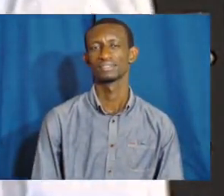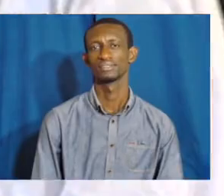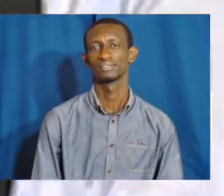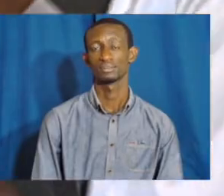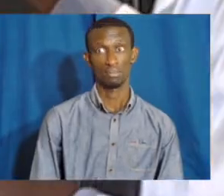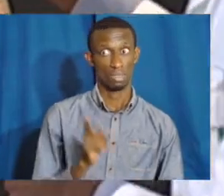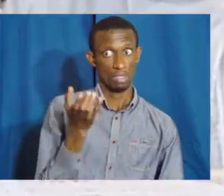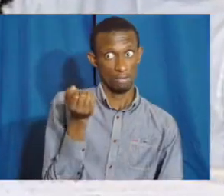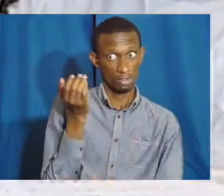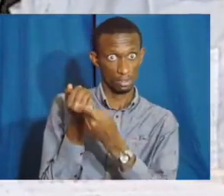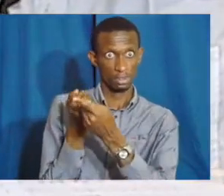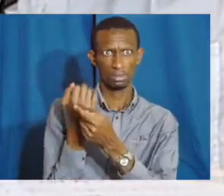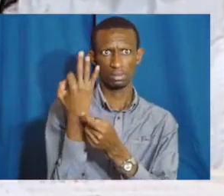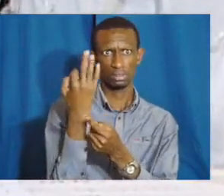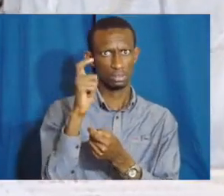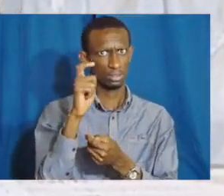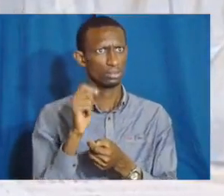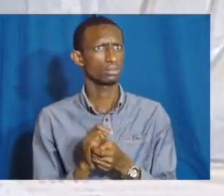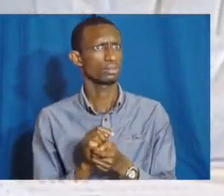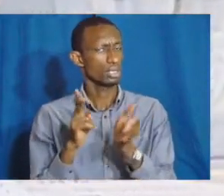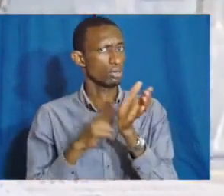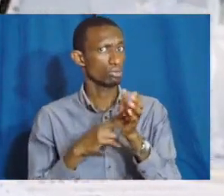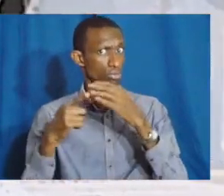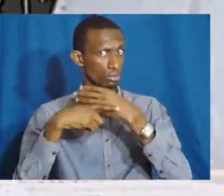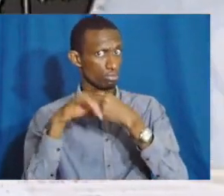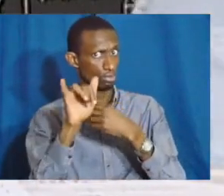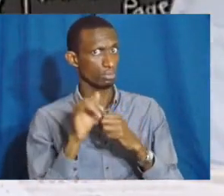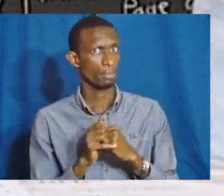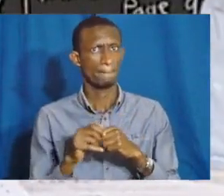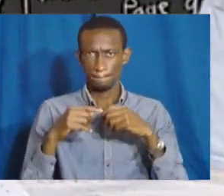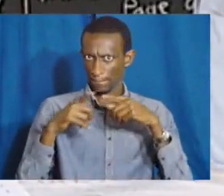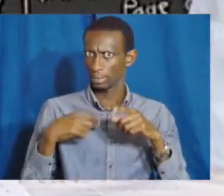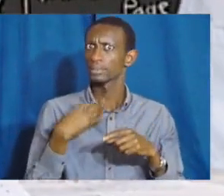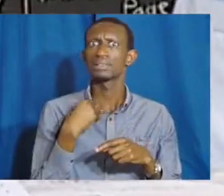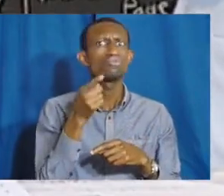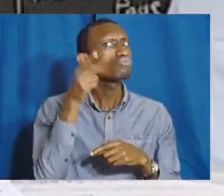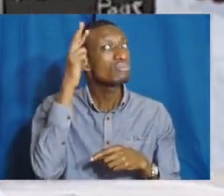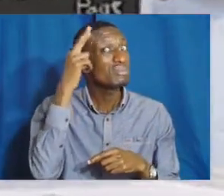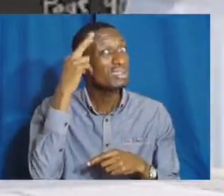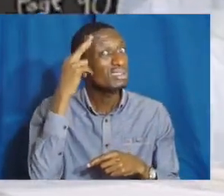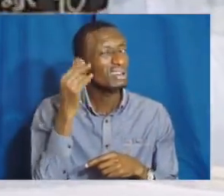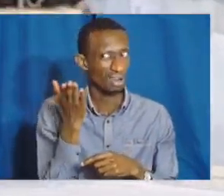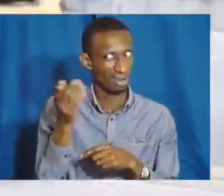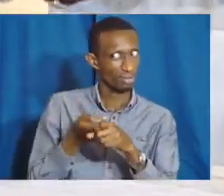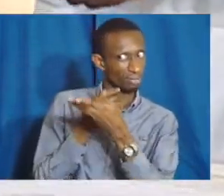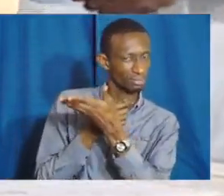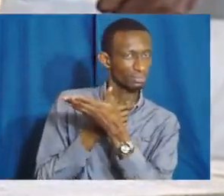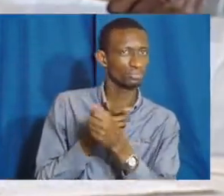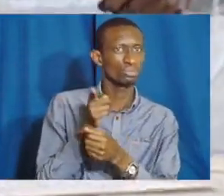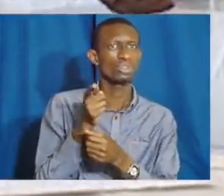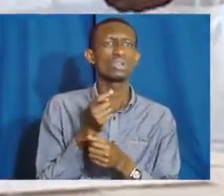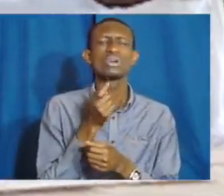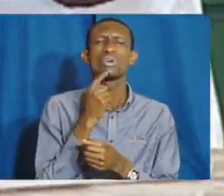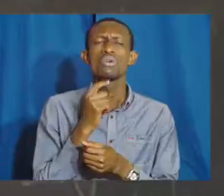You have 3x equals negative y. But I want you also to remember something from here. You need